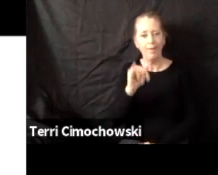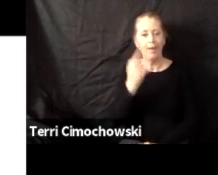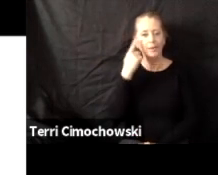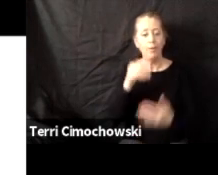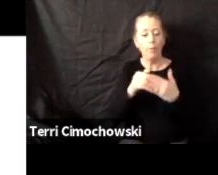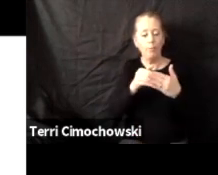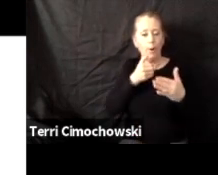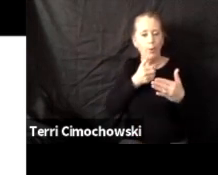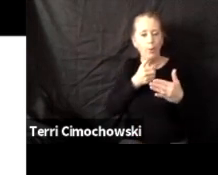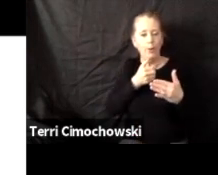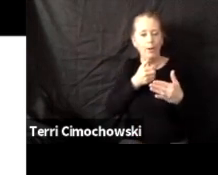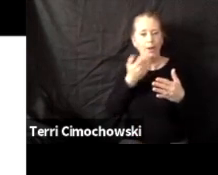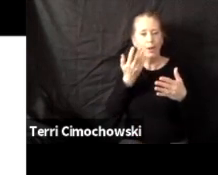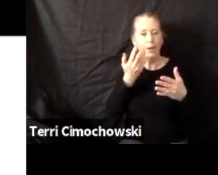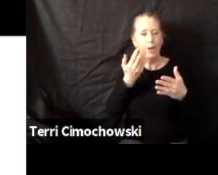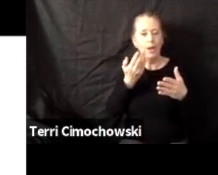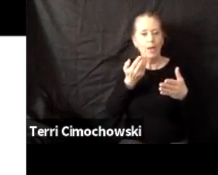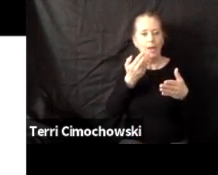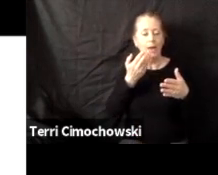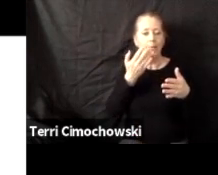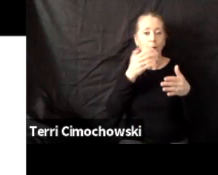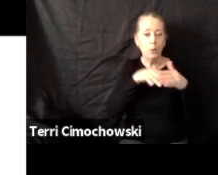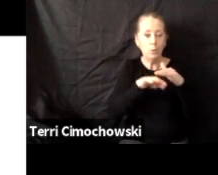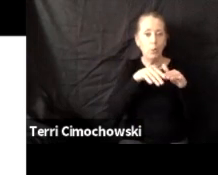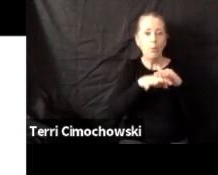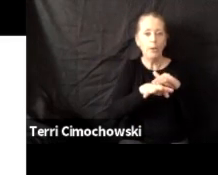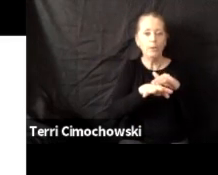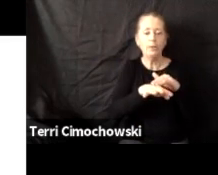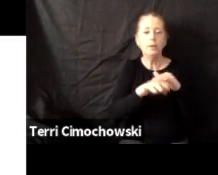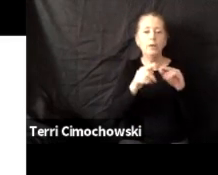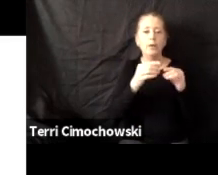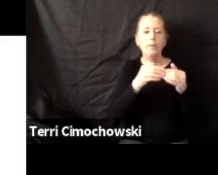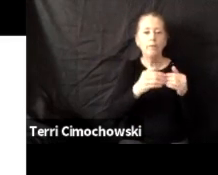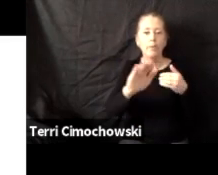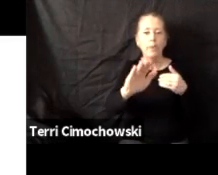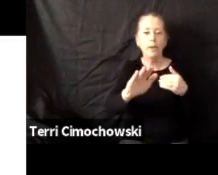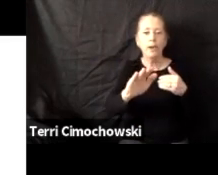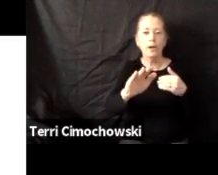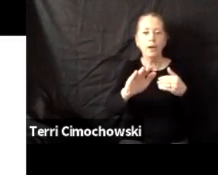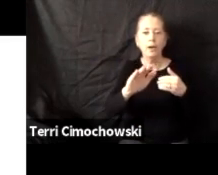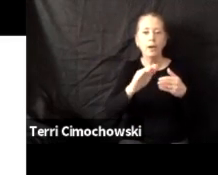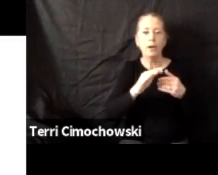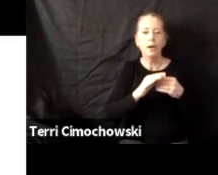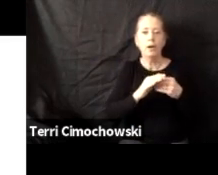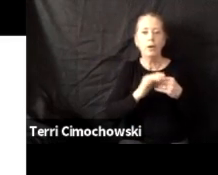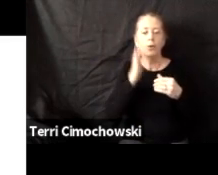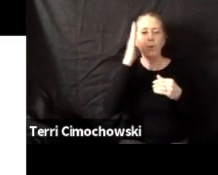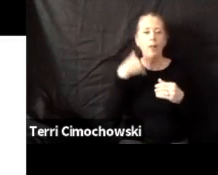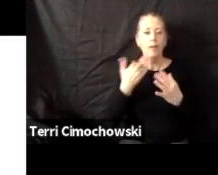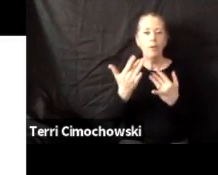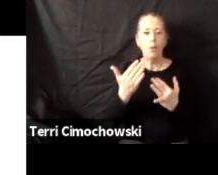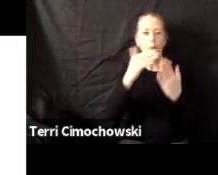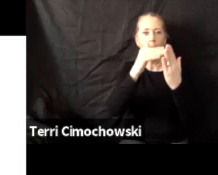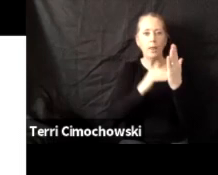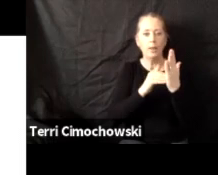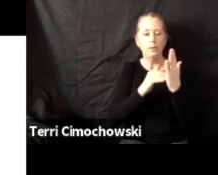into 196 online. And then from there, after that, it would be a wait list if you sign